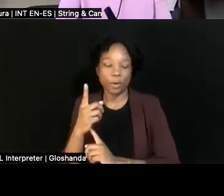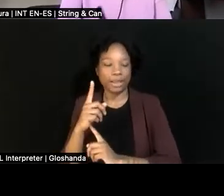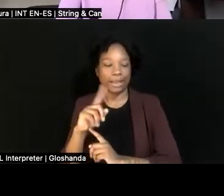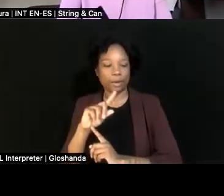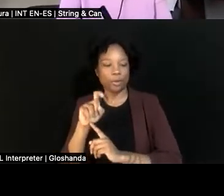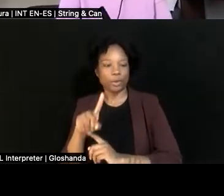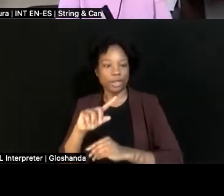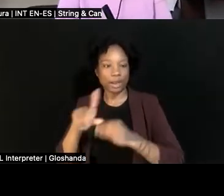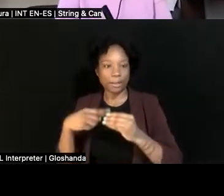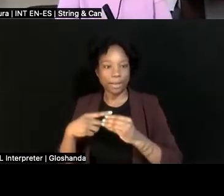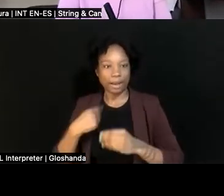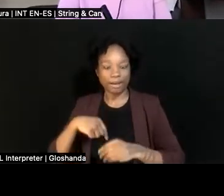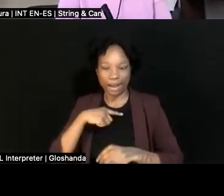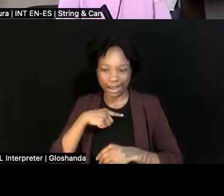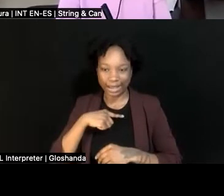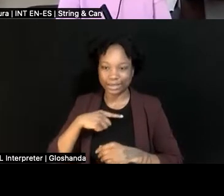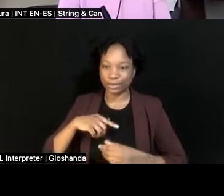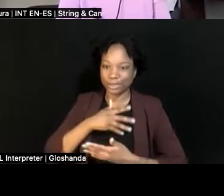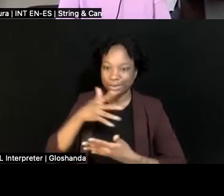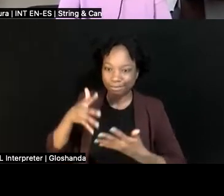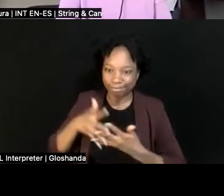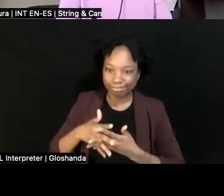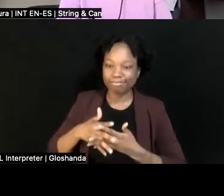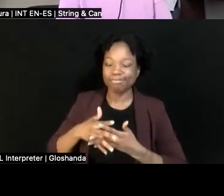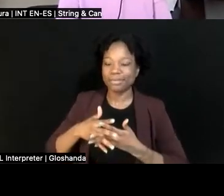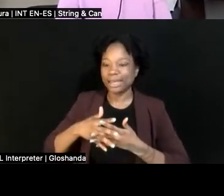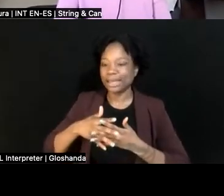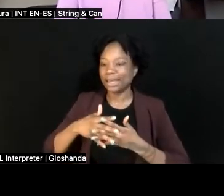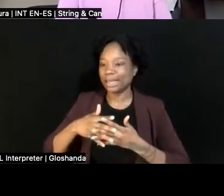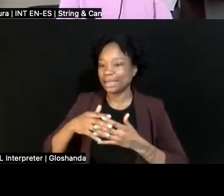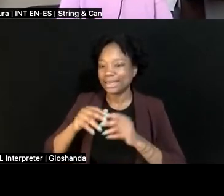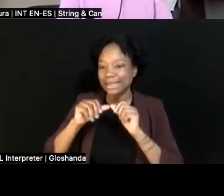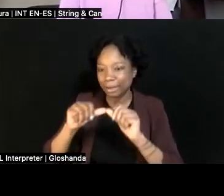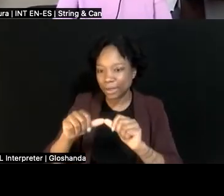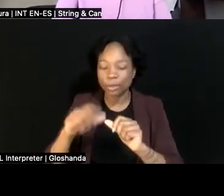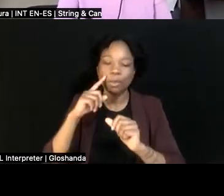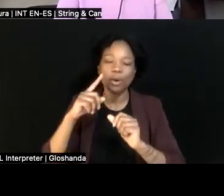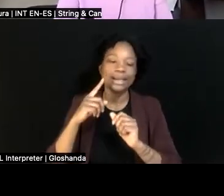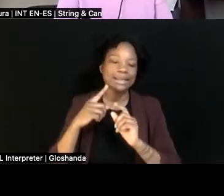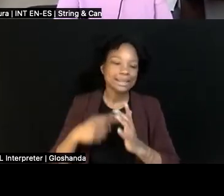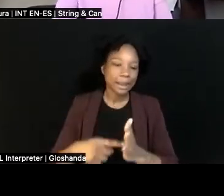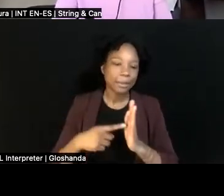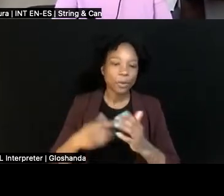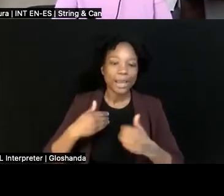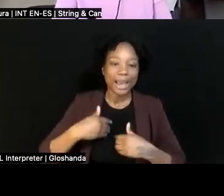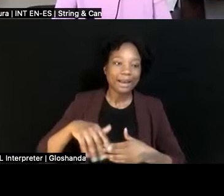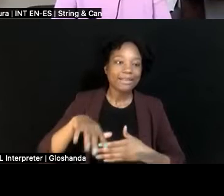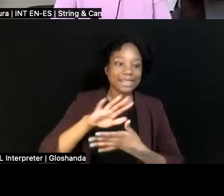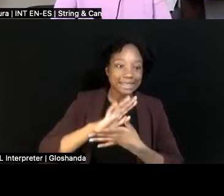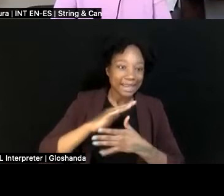nos colocar em segmentos, por exemplo, el cine indígena, el cine de mujeres,